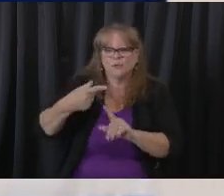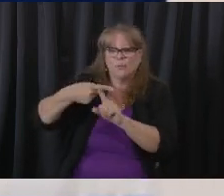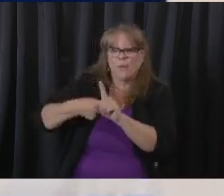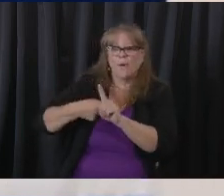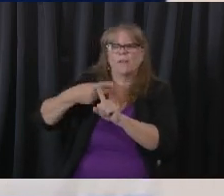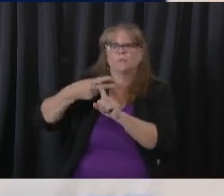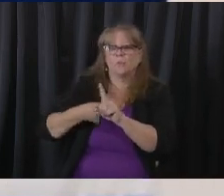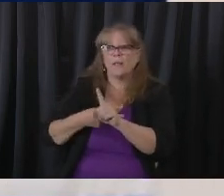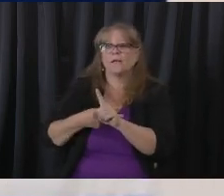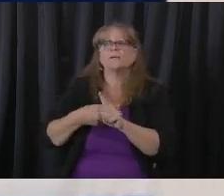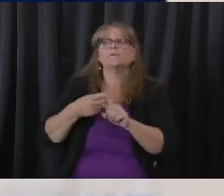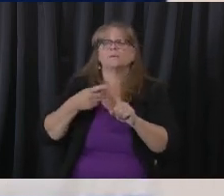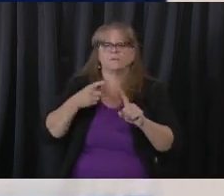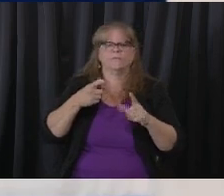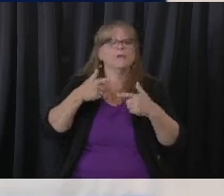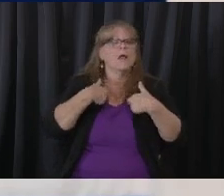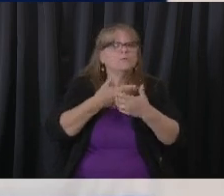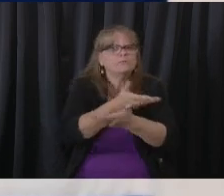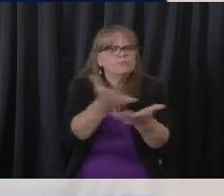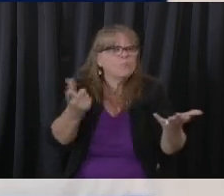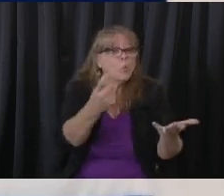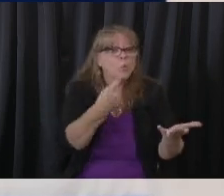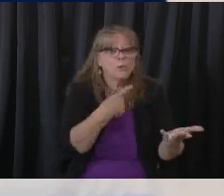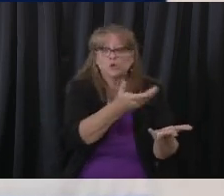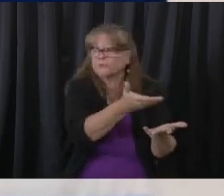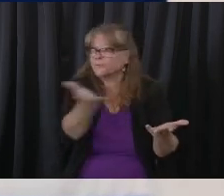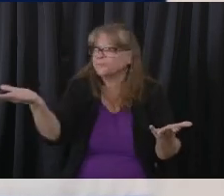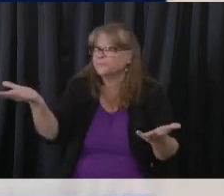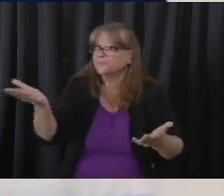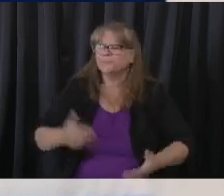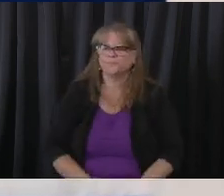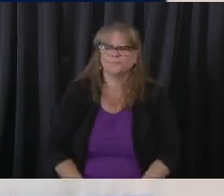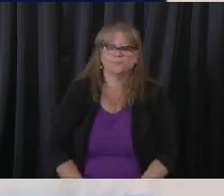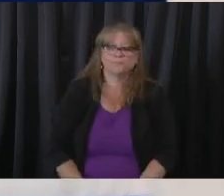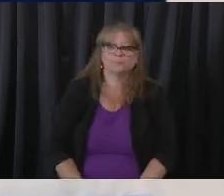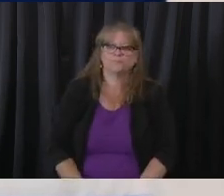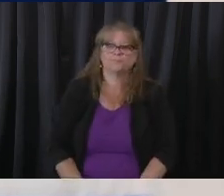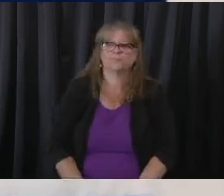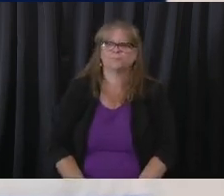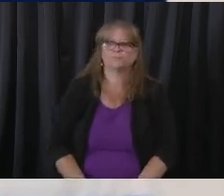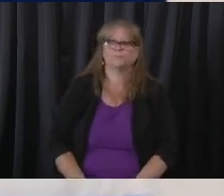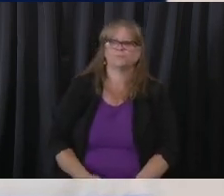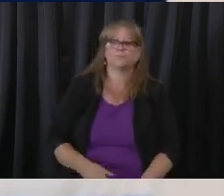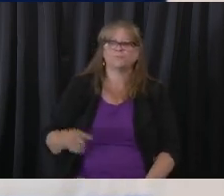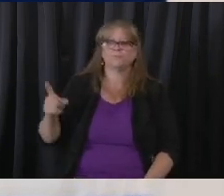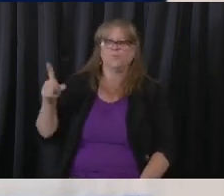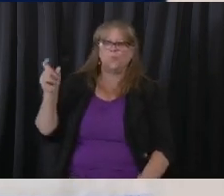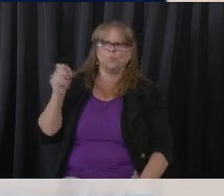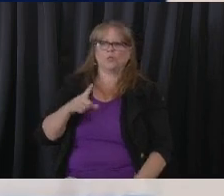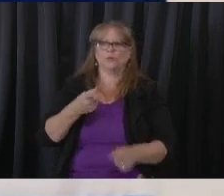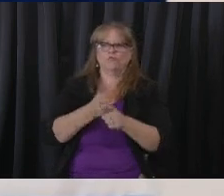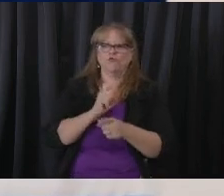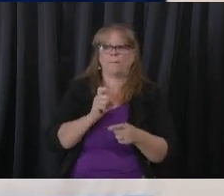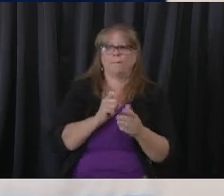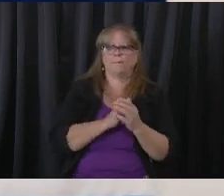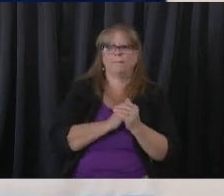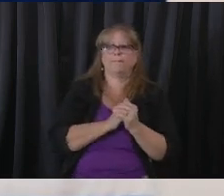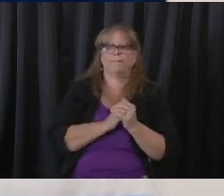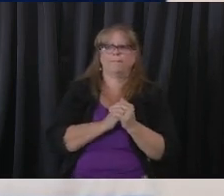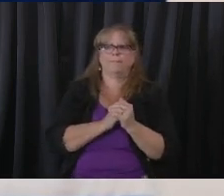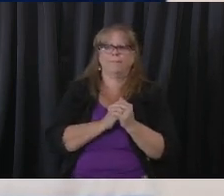Well, Governor, this is Vinny Del Giudice at Bloomberg News in Denver. I have a two-part COVID question today. How well